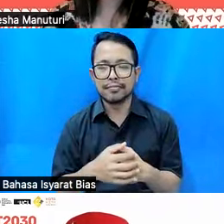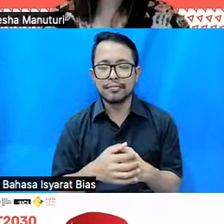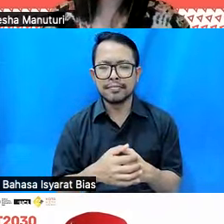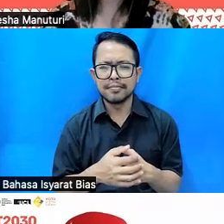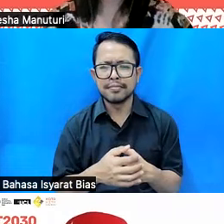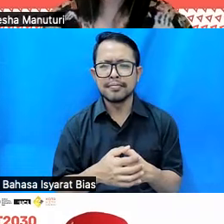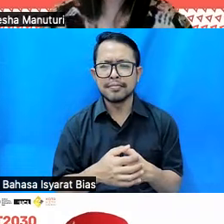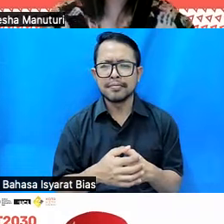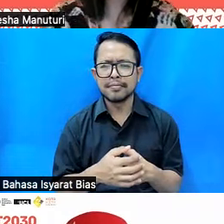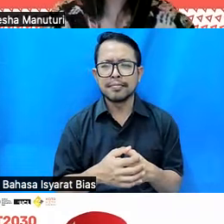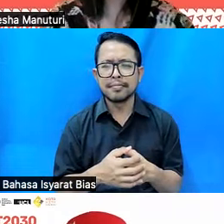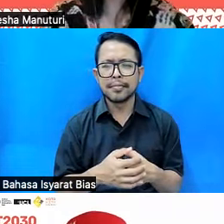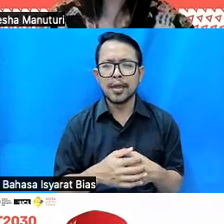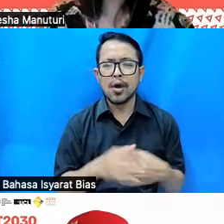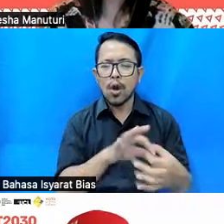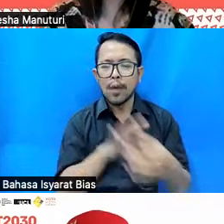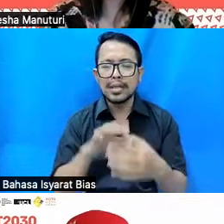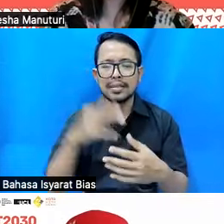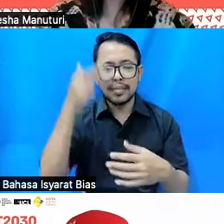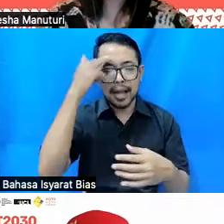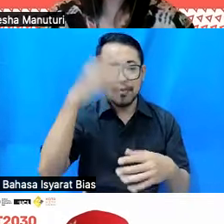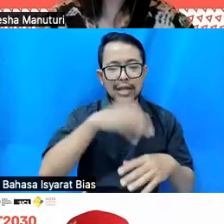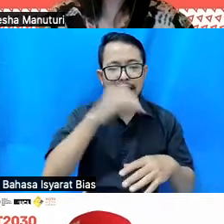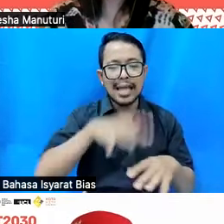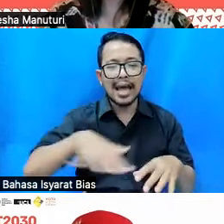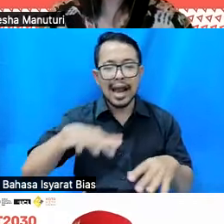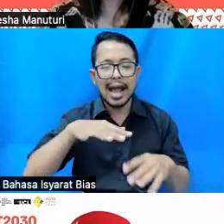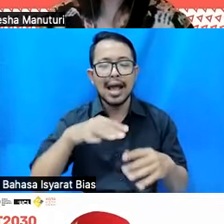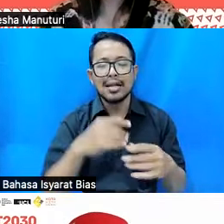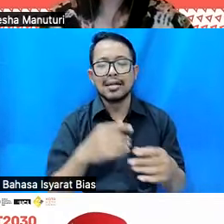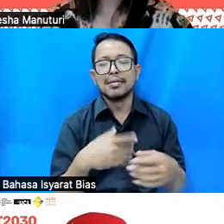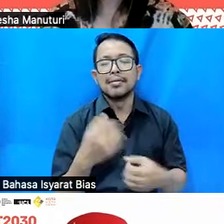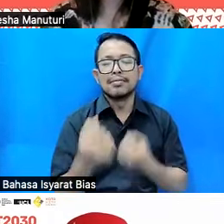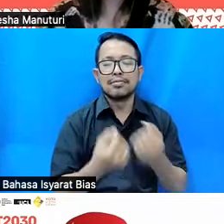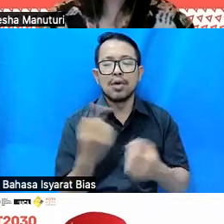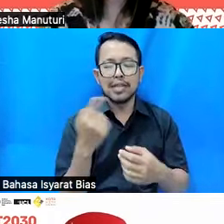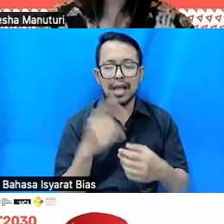and Pelabuhan and Kelayan Barat. And the collaboration between the central